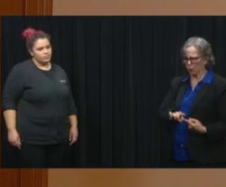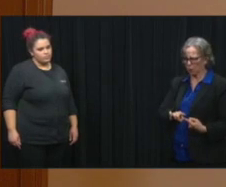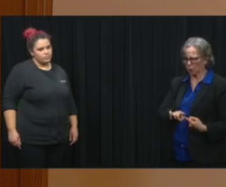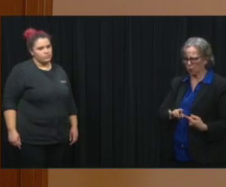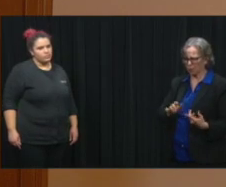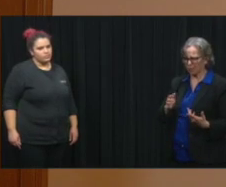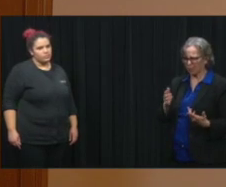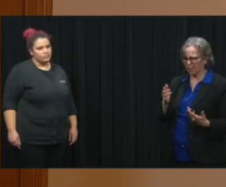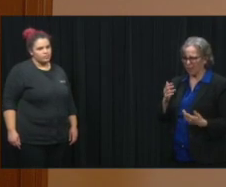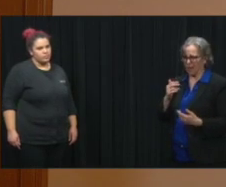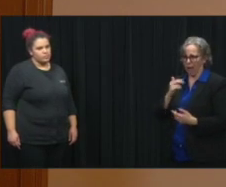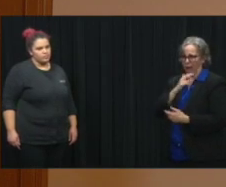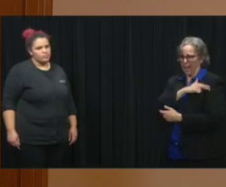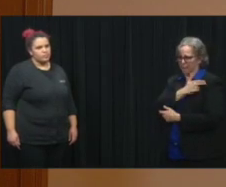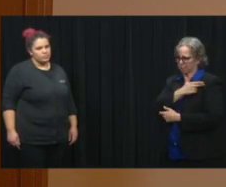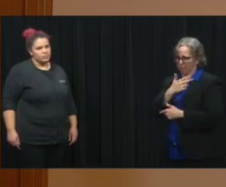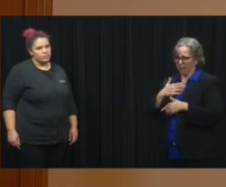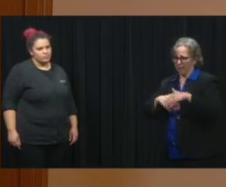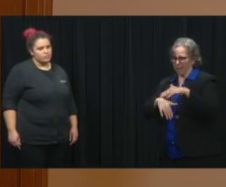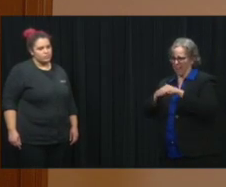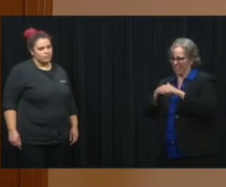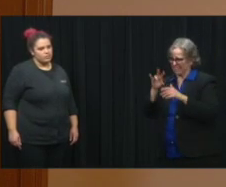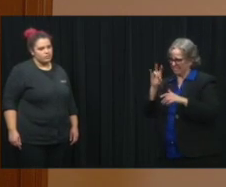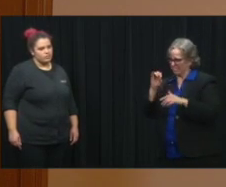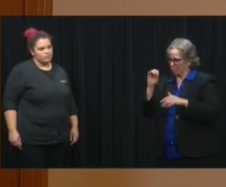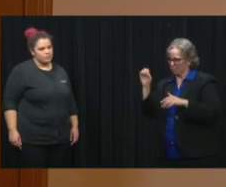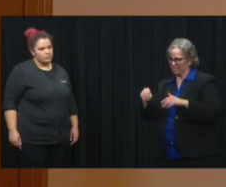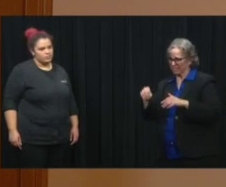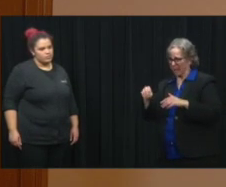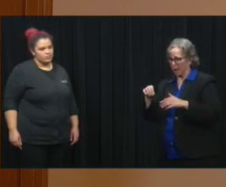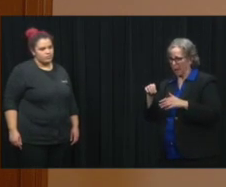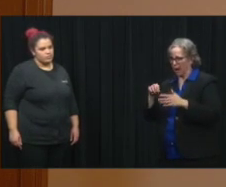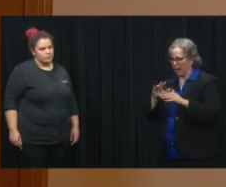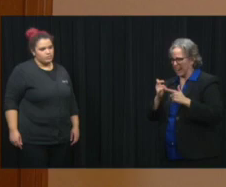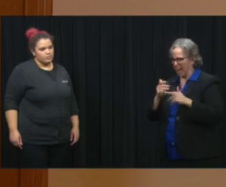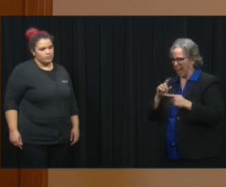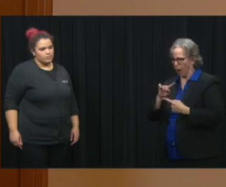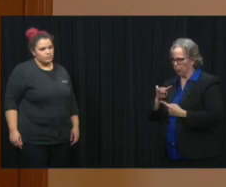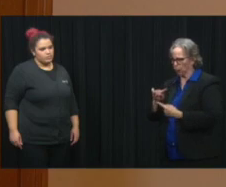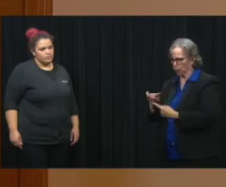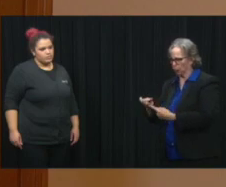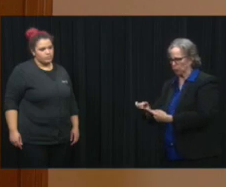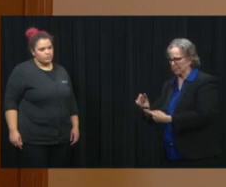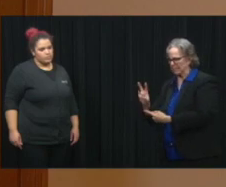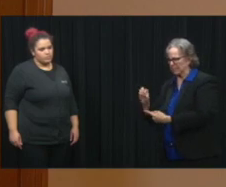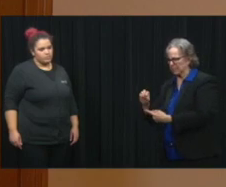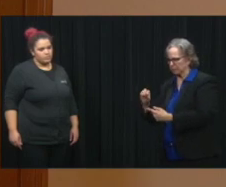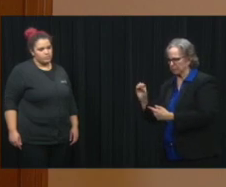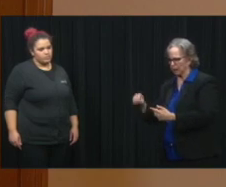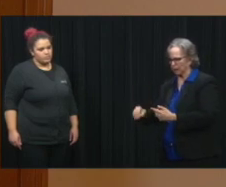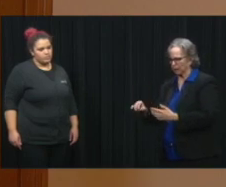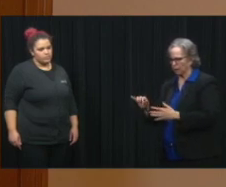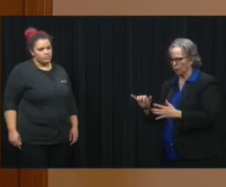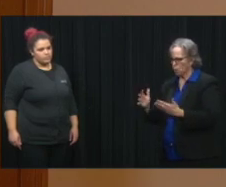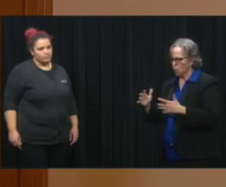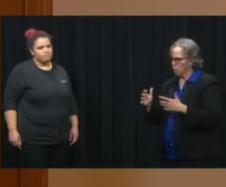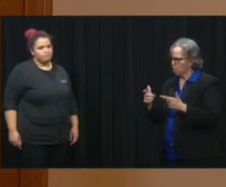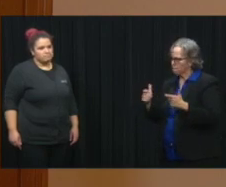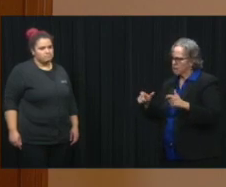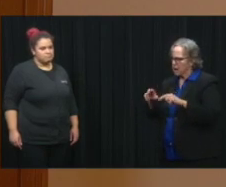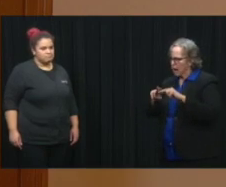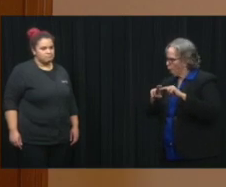70%. They've brought it down to 56%, and that amount is very, very significant. And I have had the